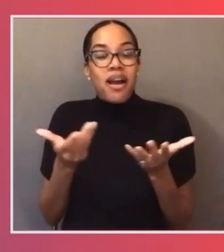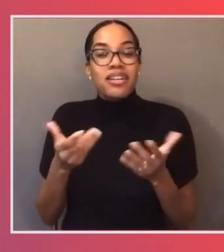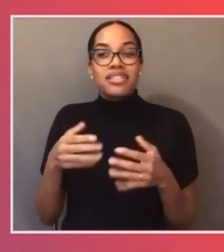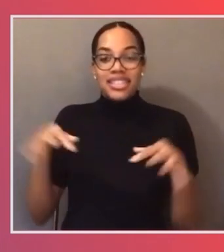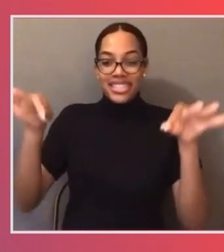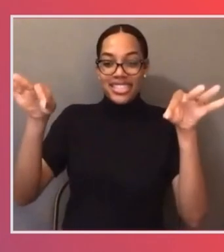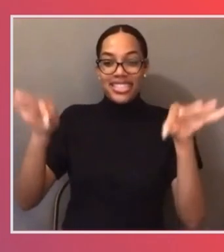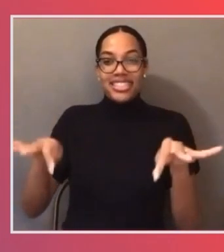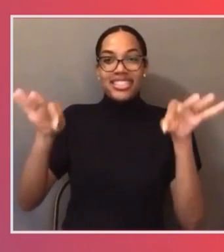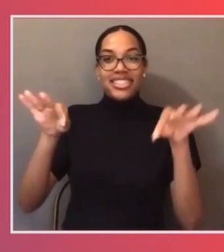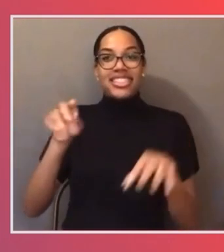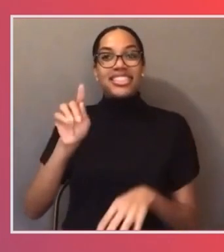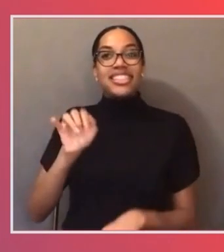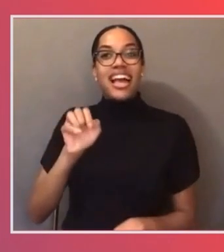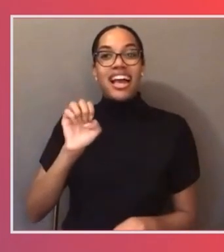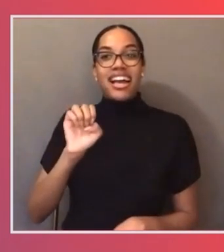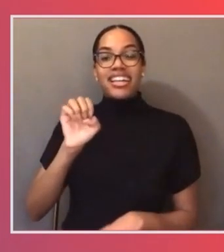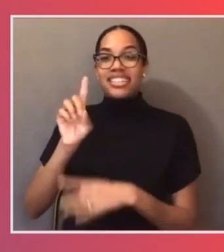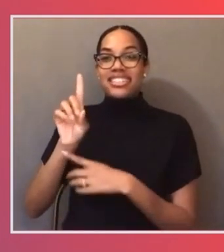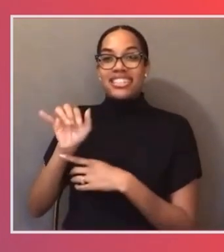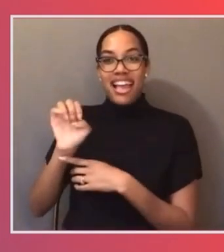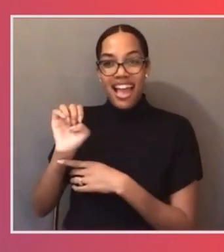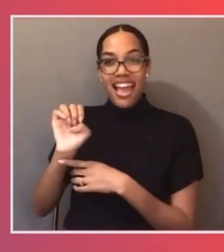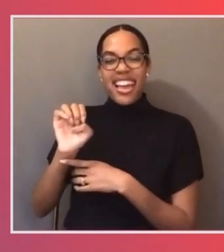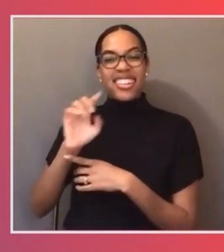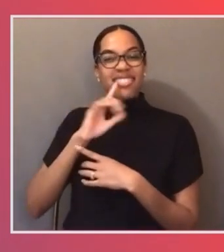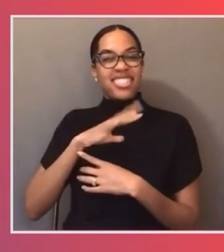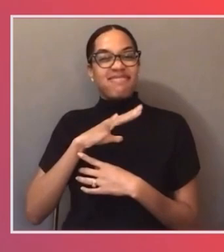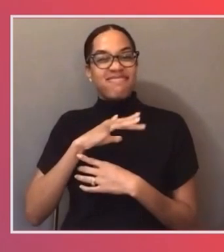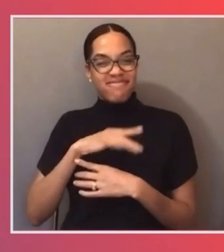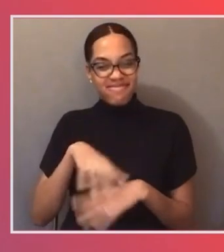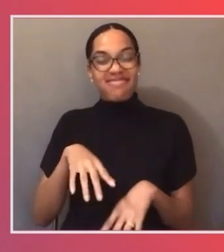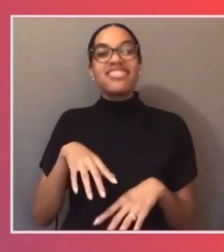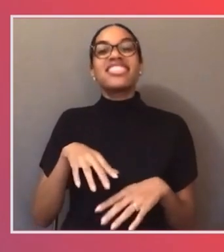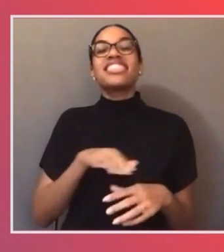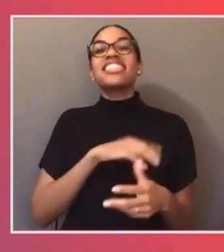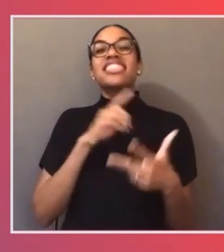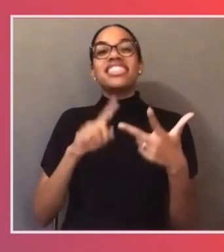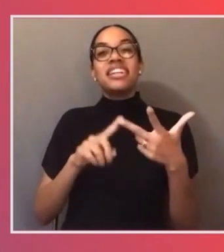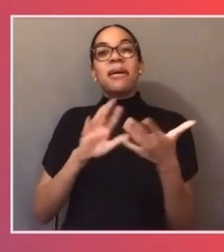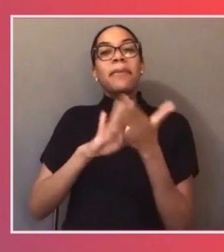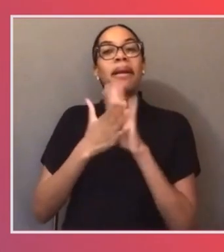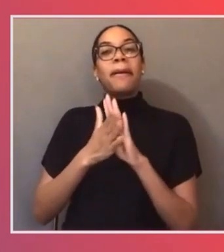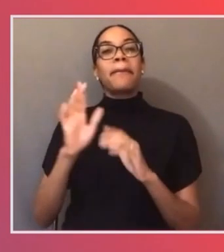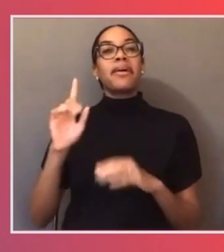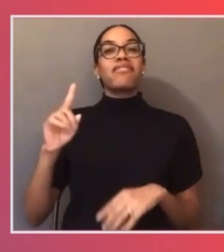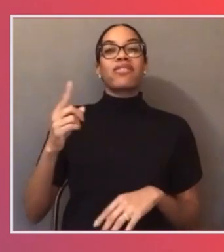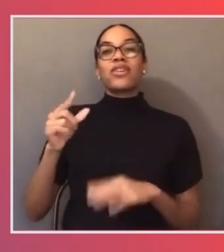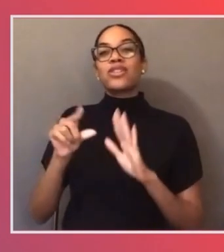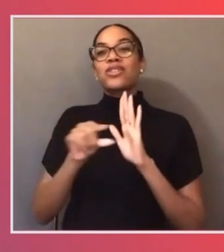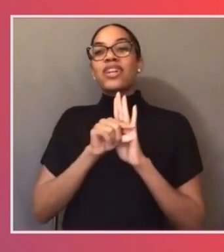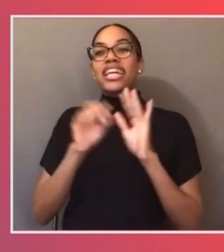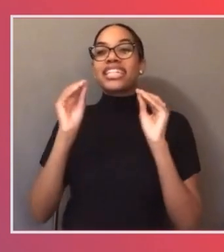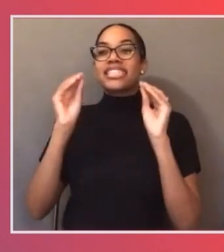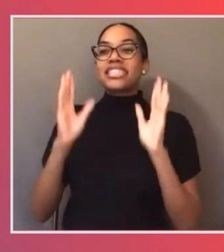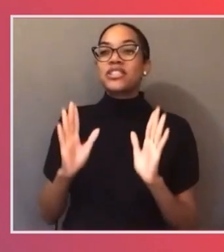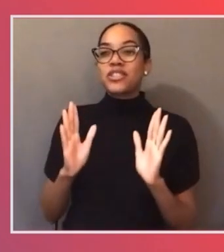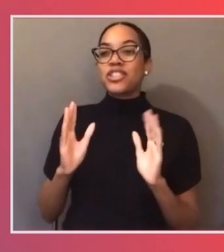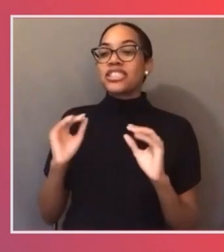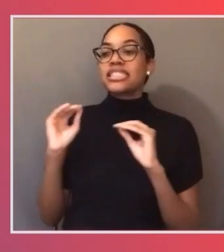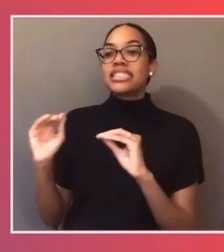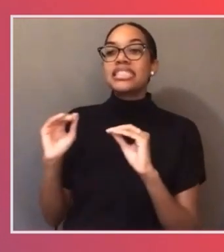sometimes. And I've become a snack master. I think I need a tie-dye shirt from